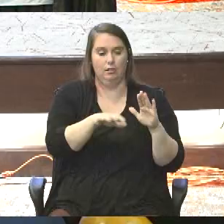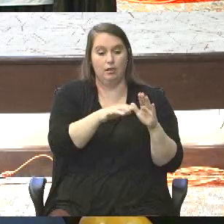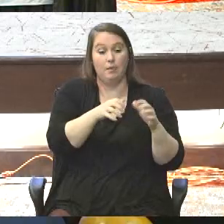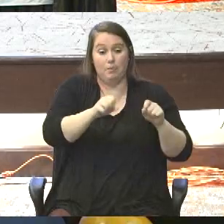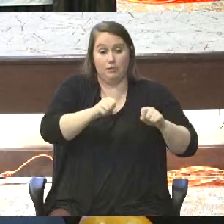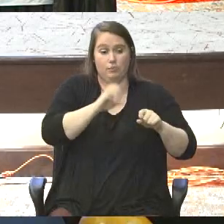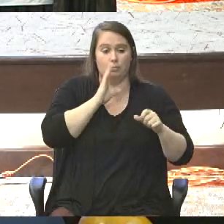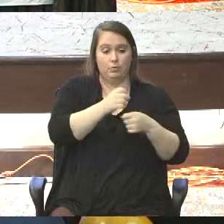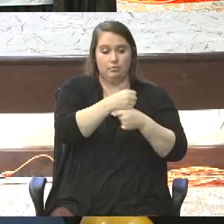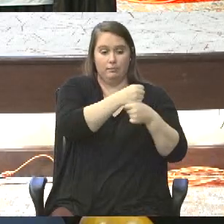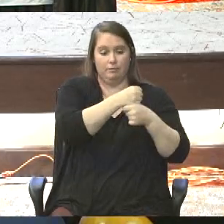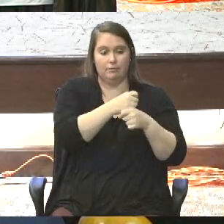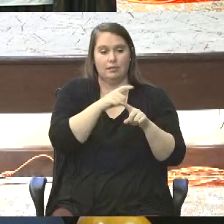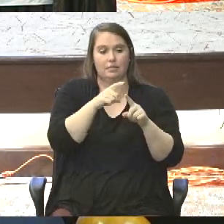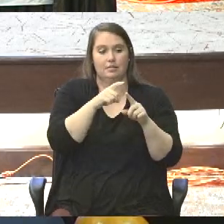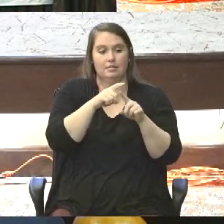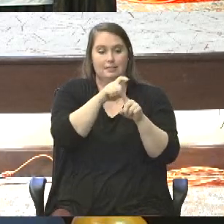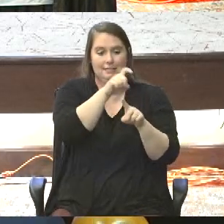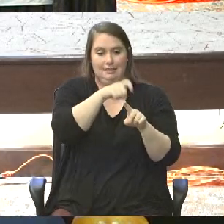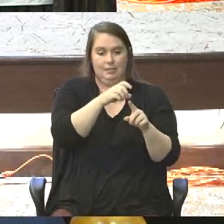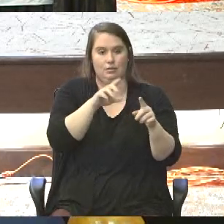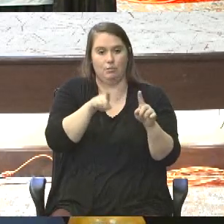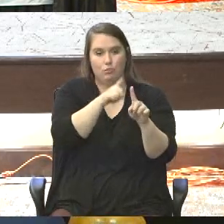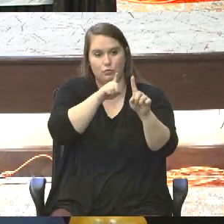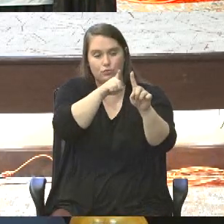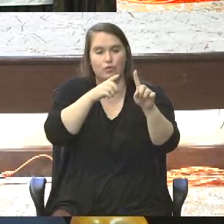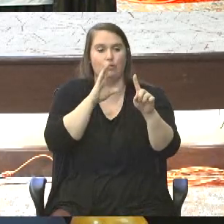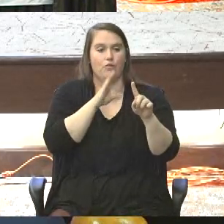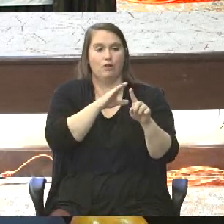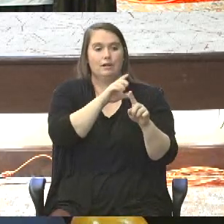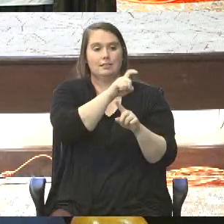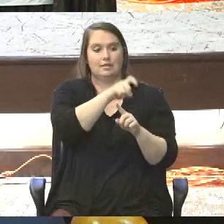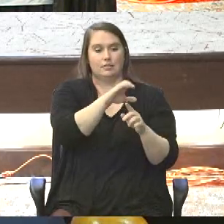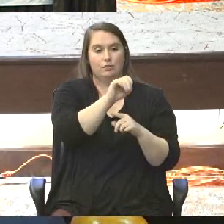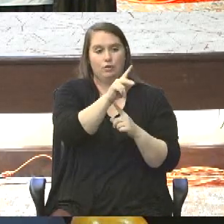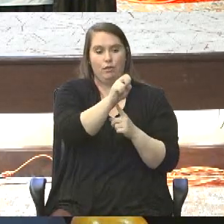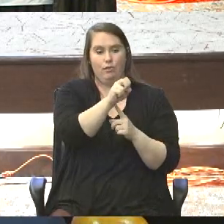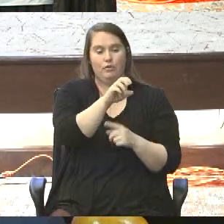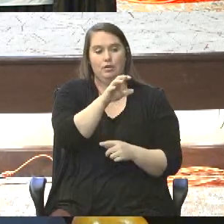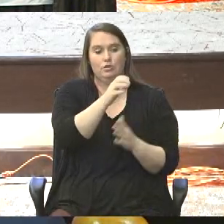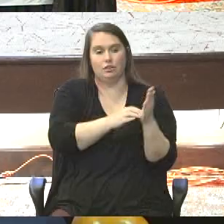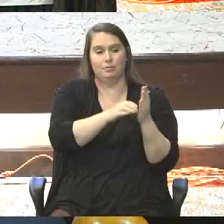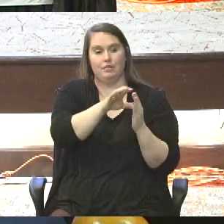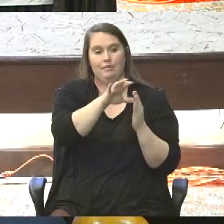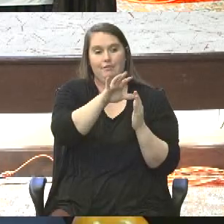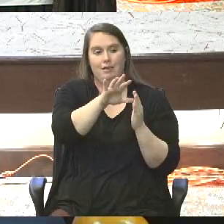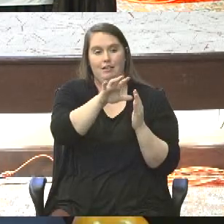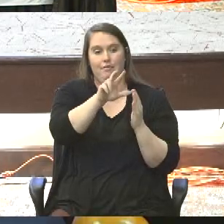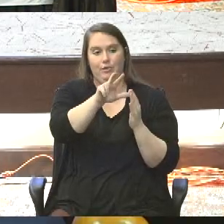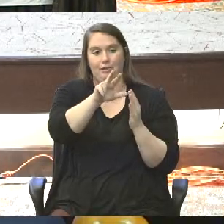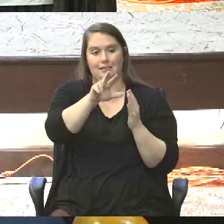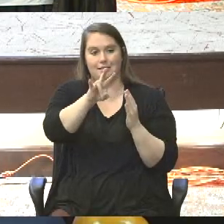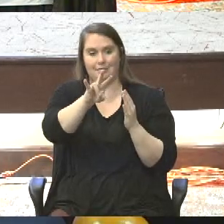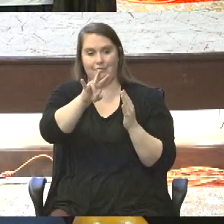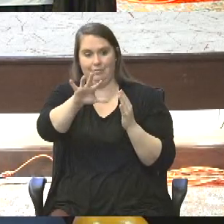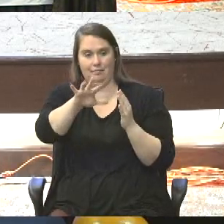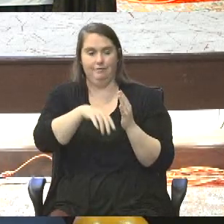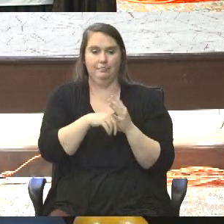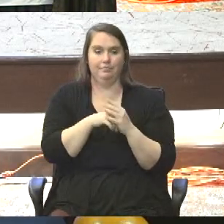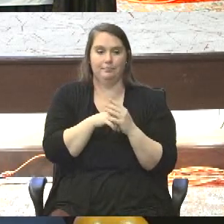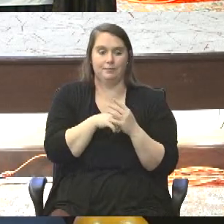of a district pursuant to Texas Local Government Code, Chapter 375. Real property, Texas Open Meetings Act,